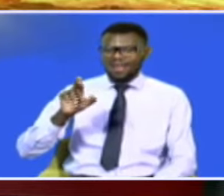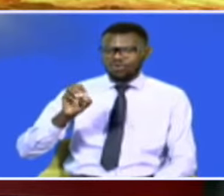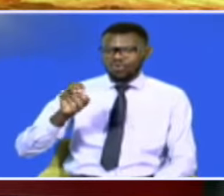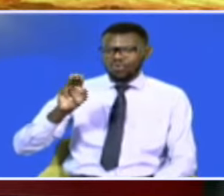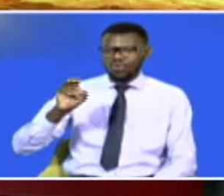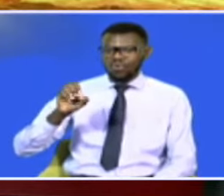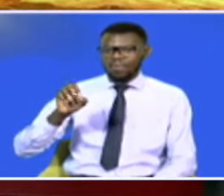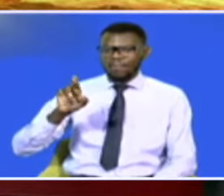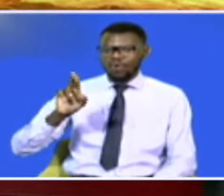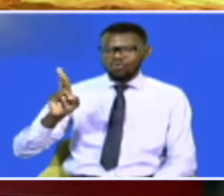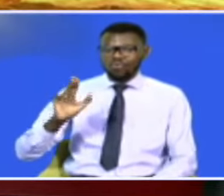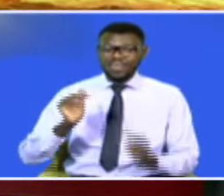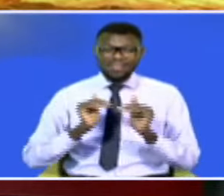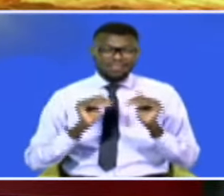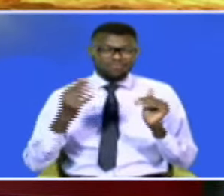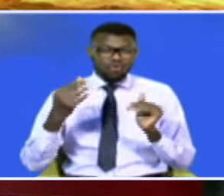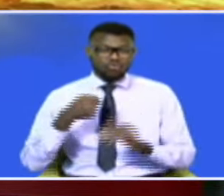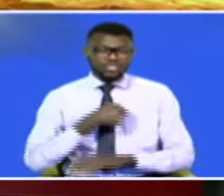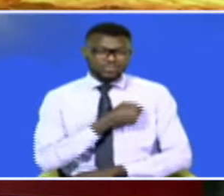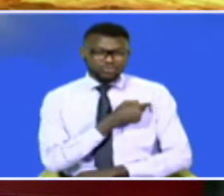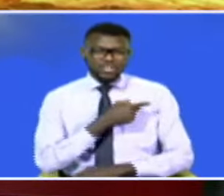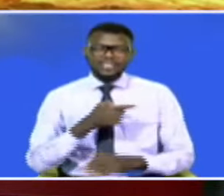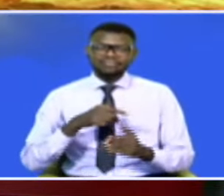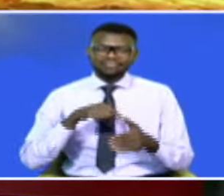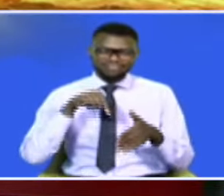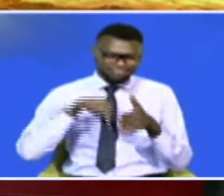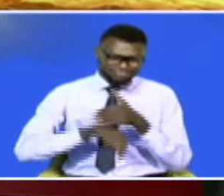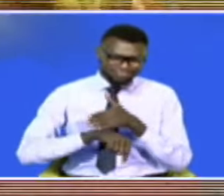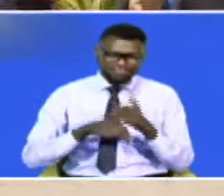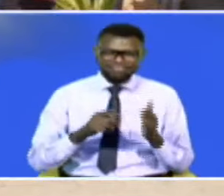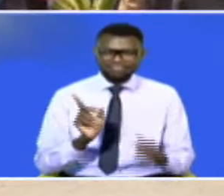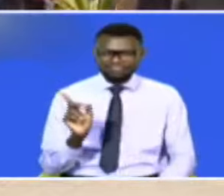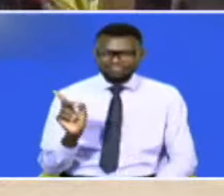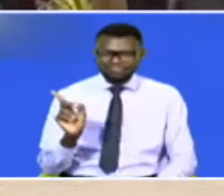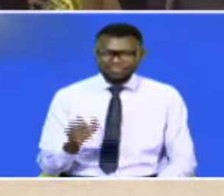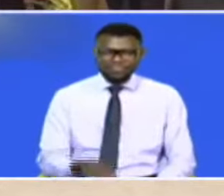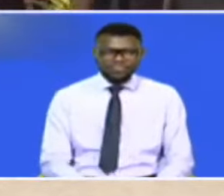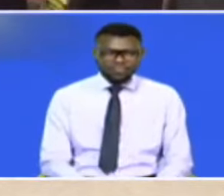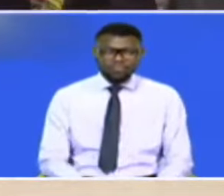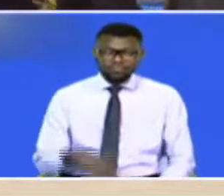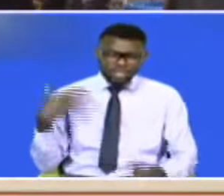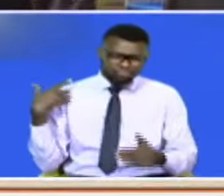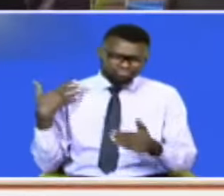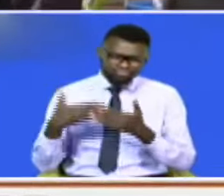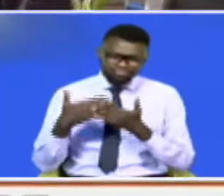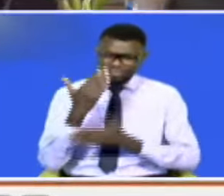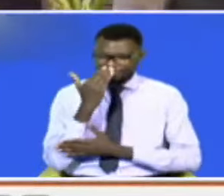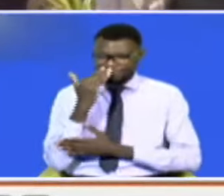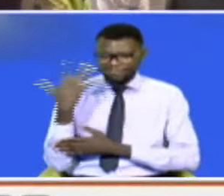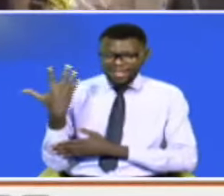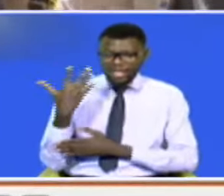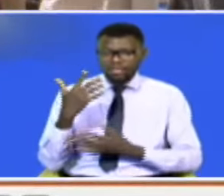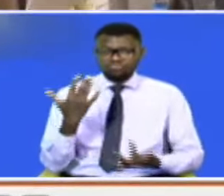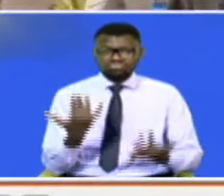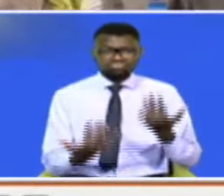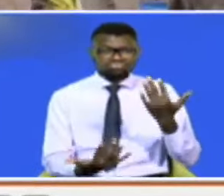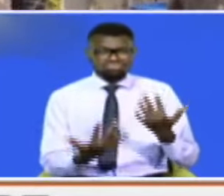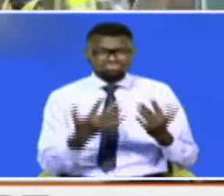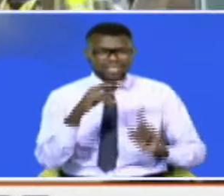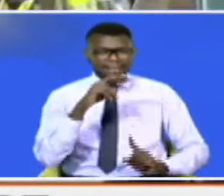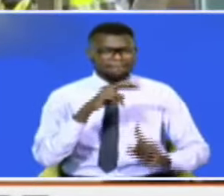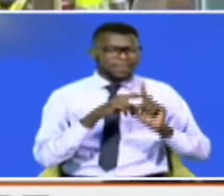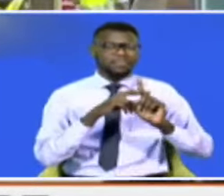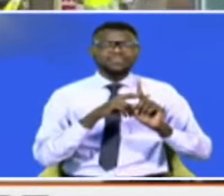Hospital. Here's Clement Masombo with the details. It has been 5 days since fire broke out at Hillside